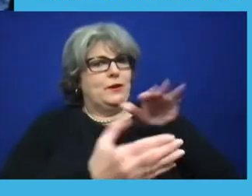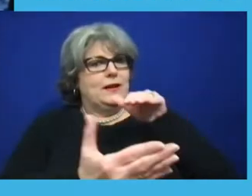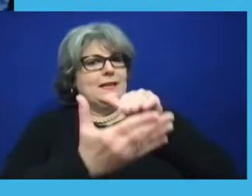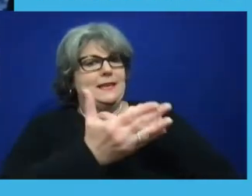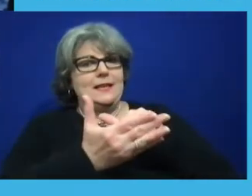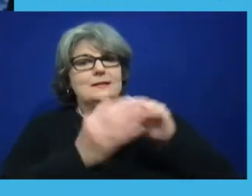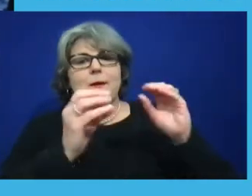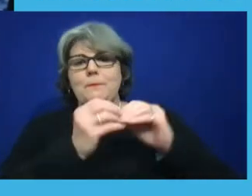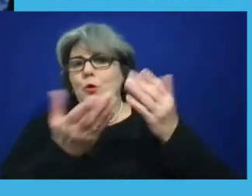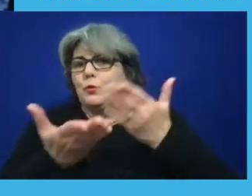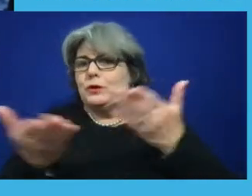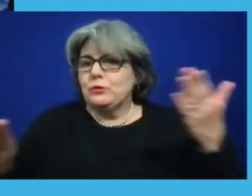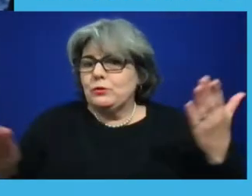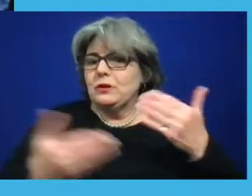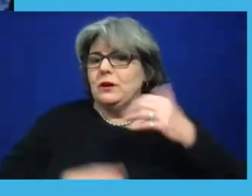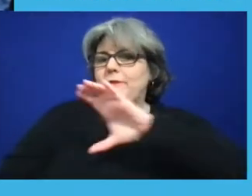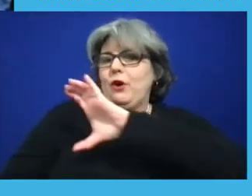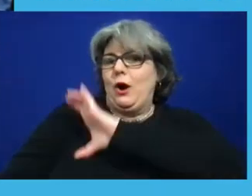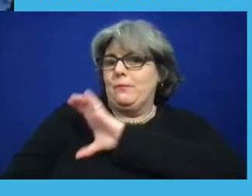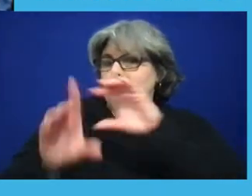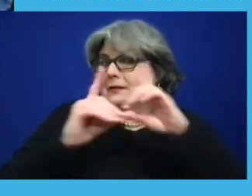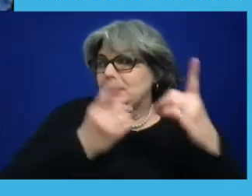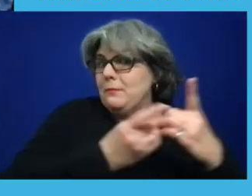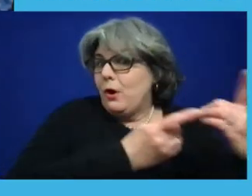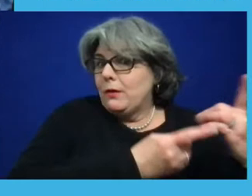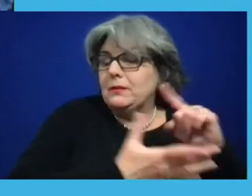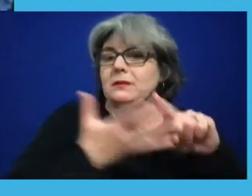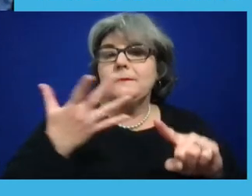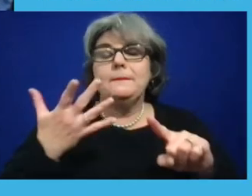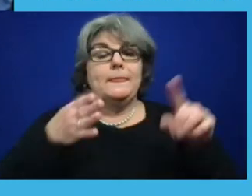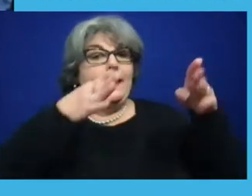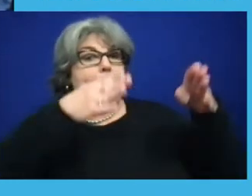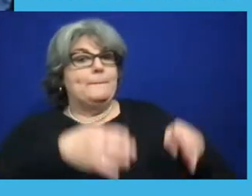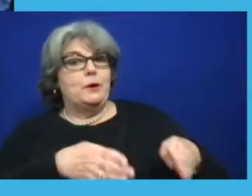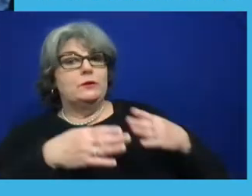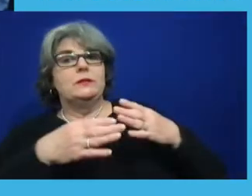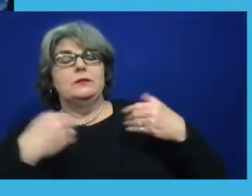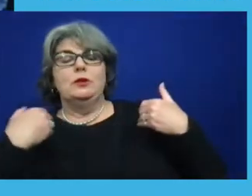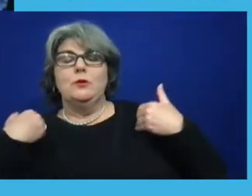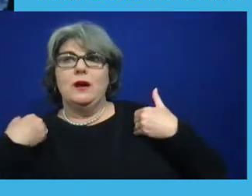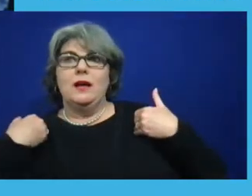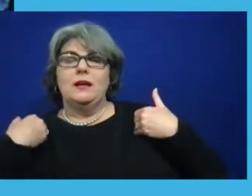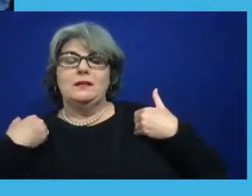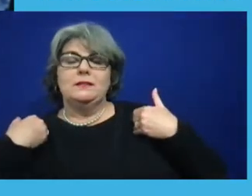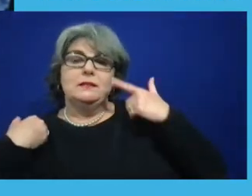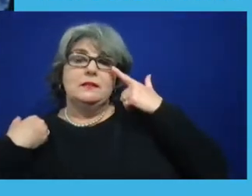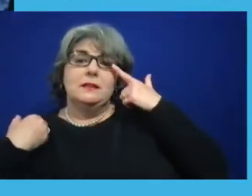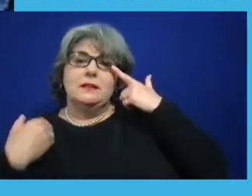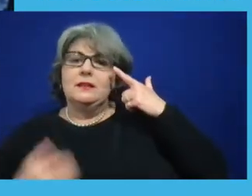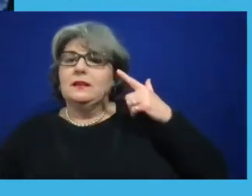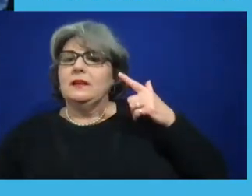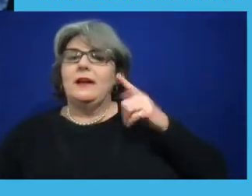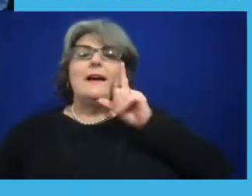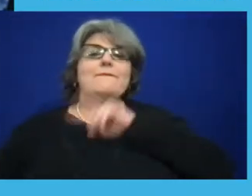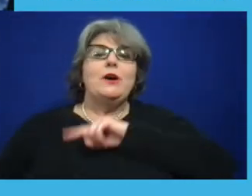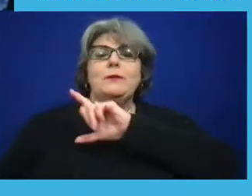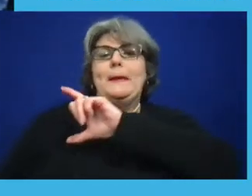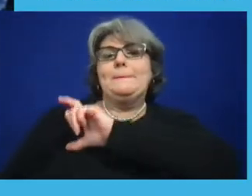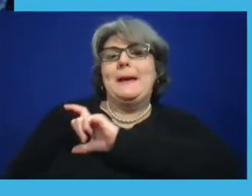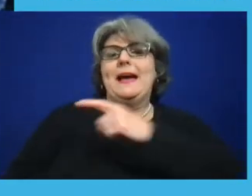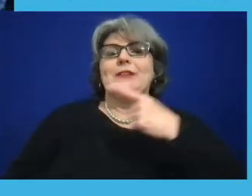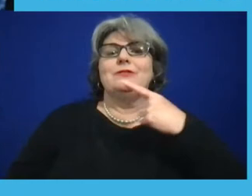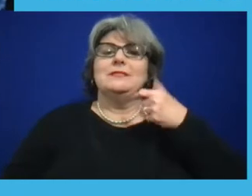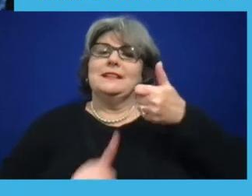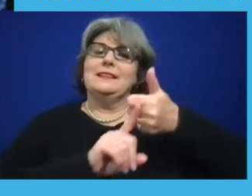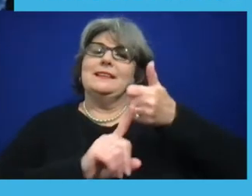streets with more guns? Who actually voted against more resources for our police departments? Is it somebody who